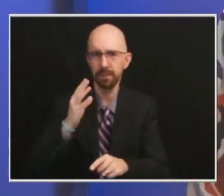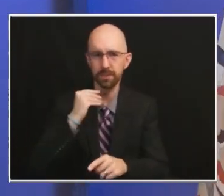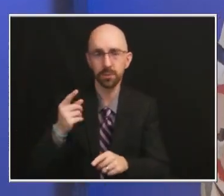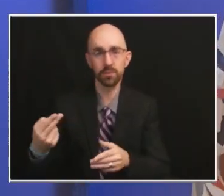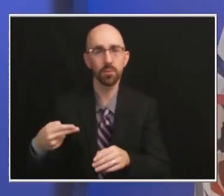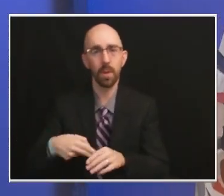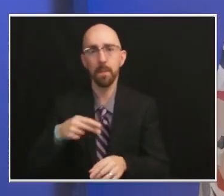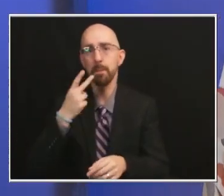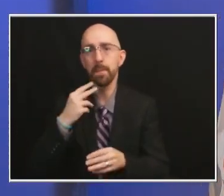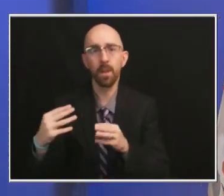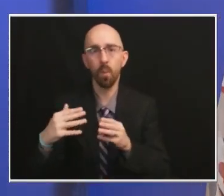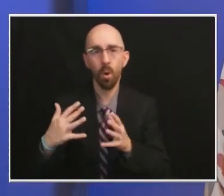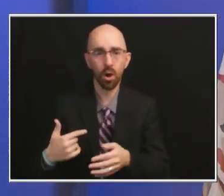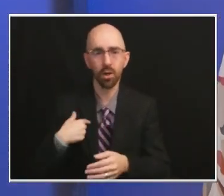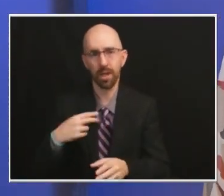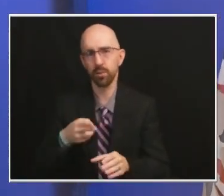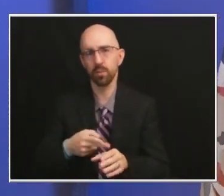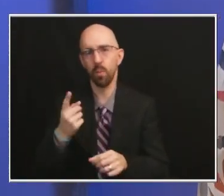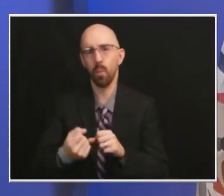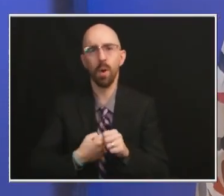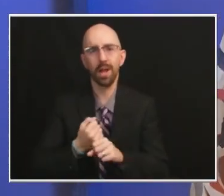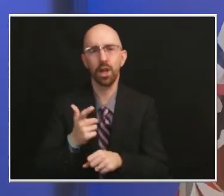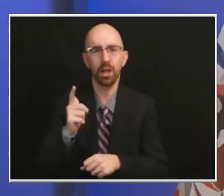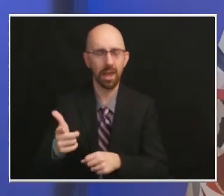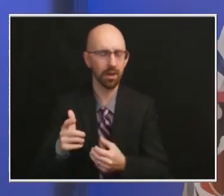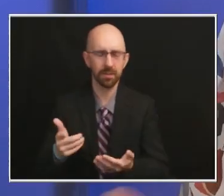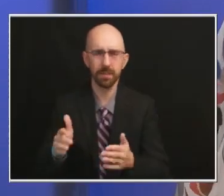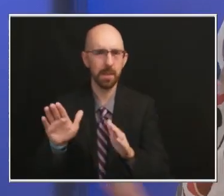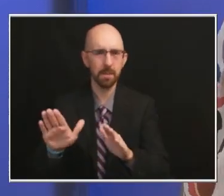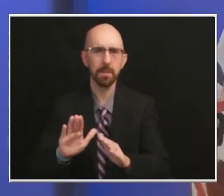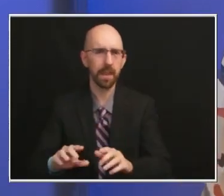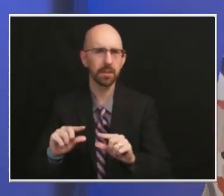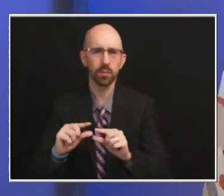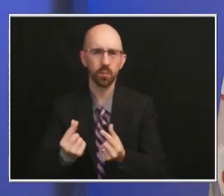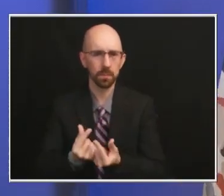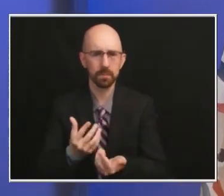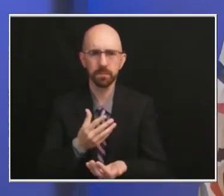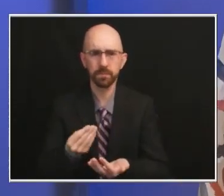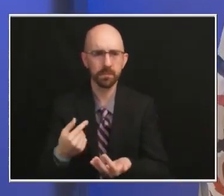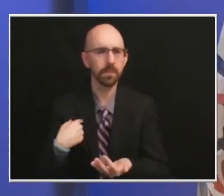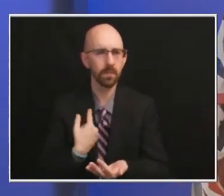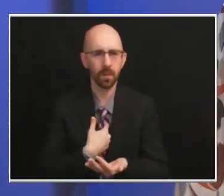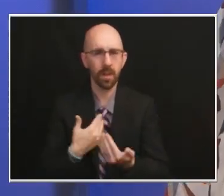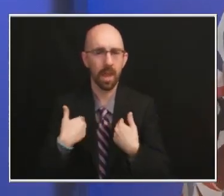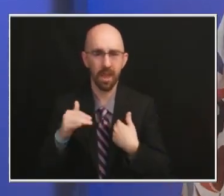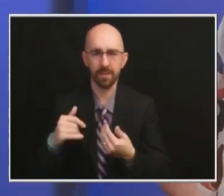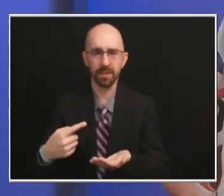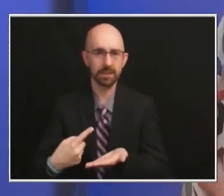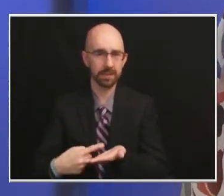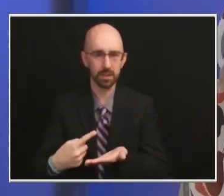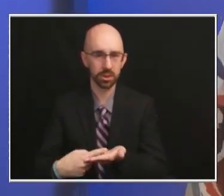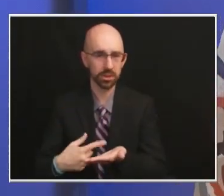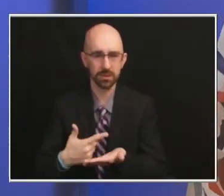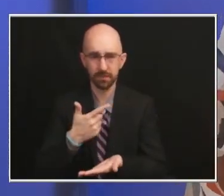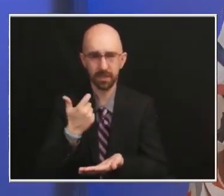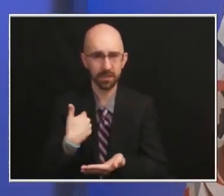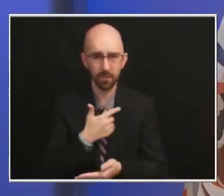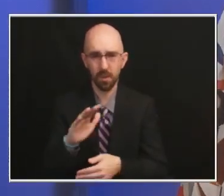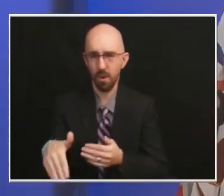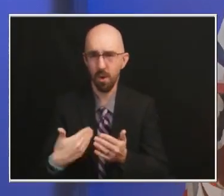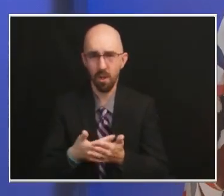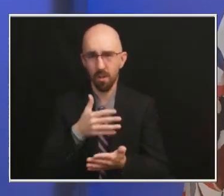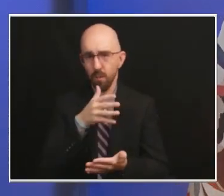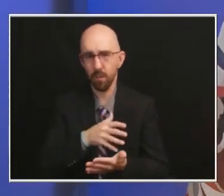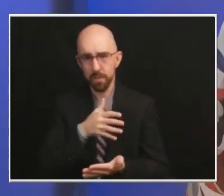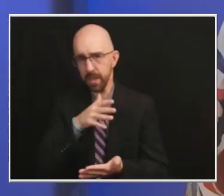I joined a year later. And it's just been a phenomenal group. And we can have these discussions because we're all, women,